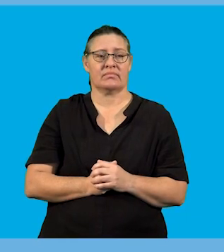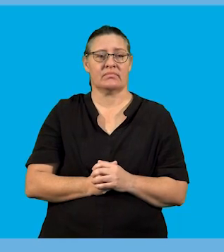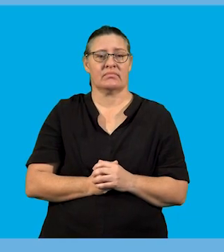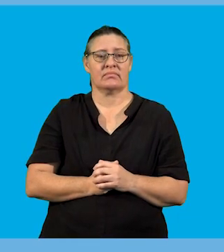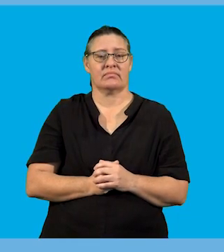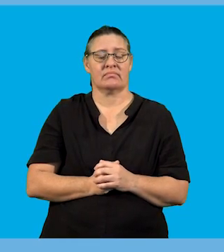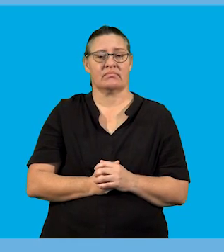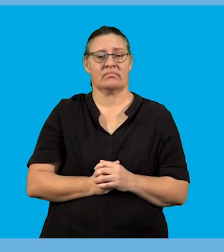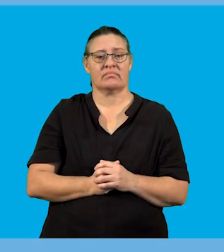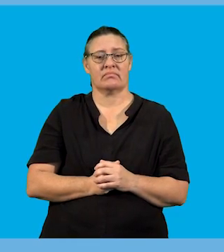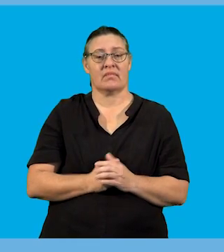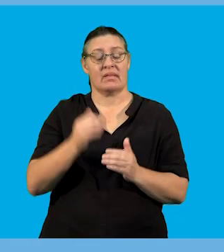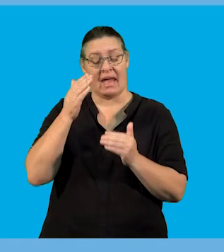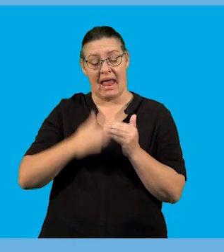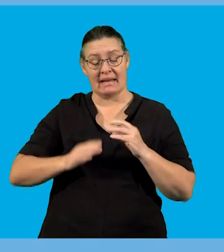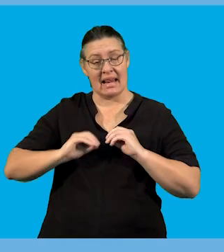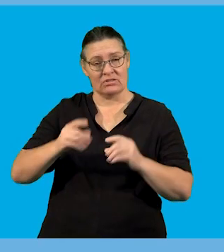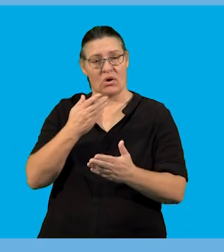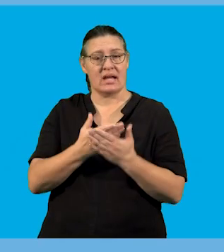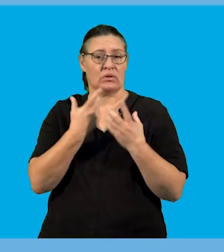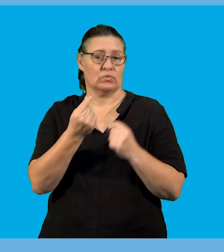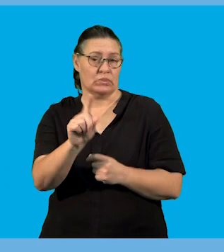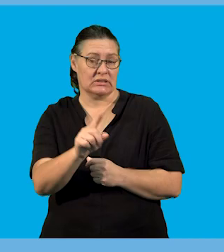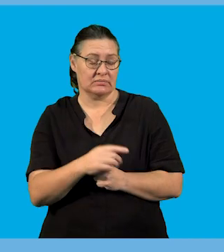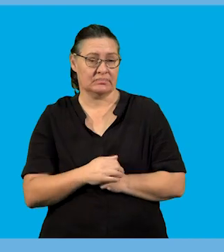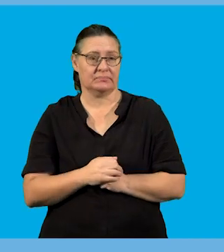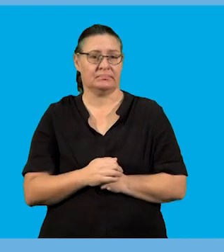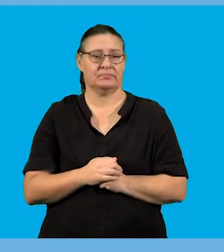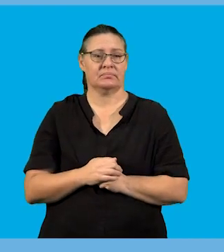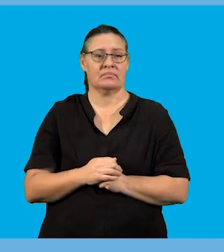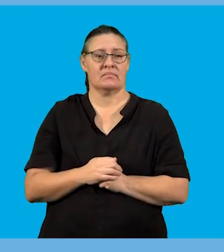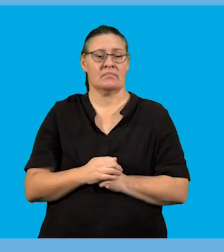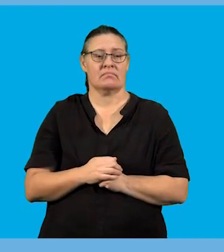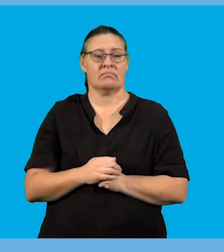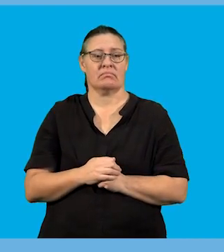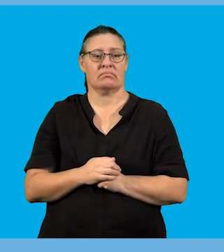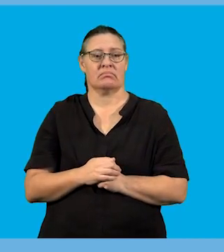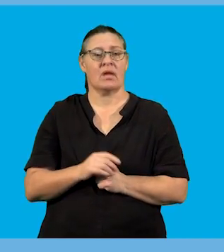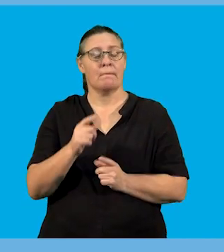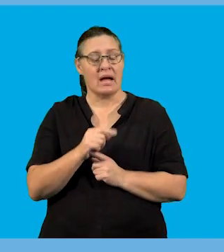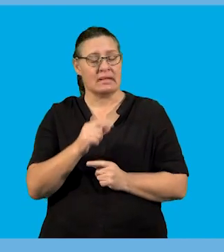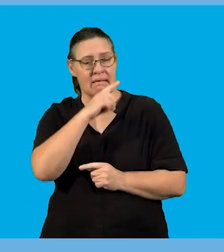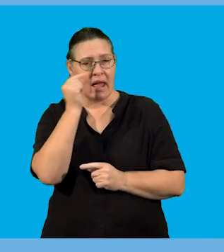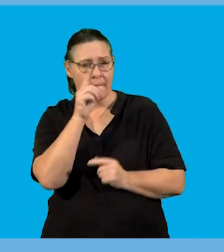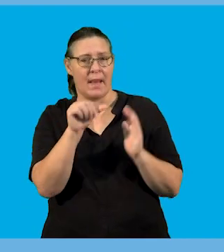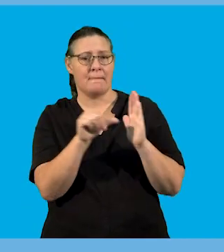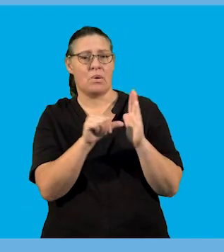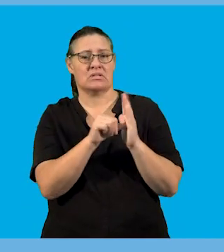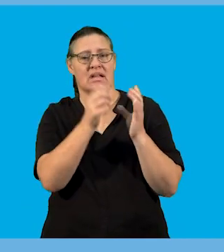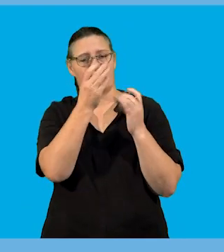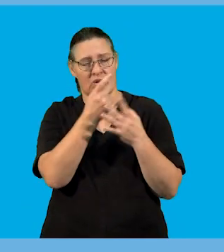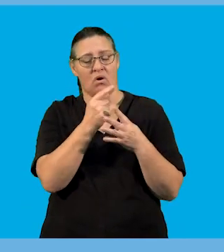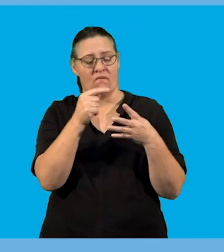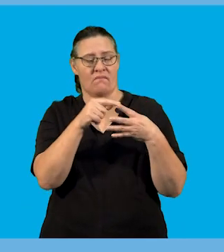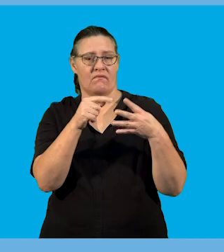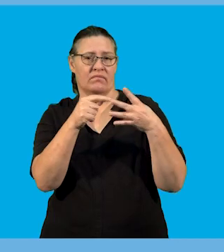So what I need us to be able to do by the end of this lesson is the following. Number one, I want us to be able to mention the important